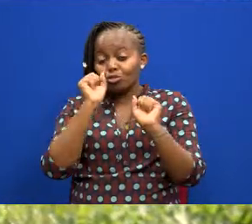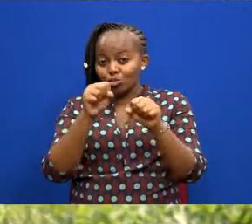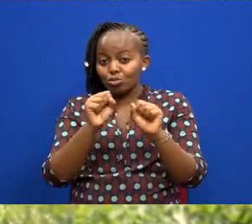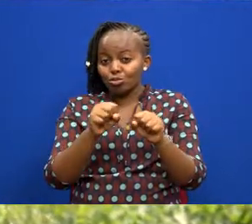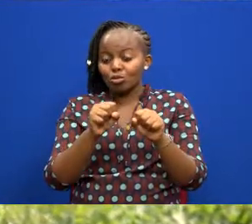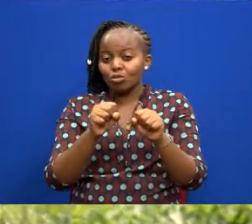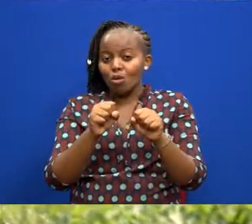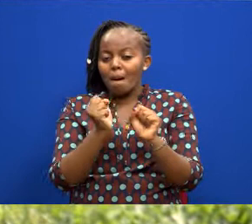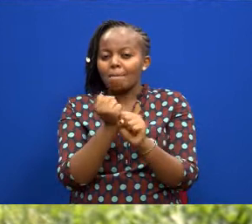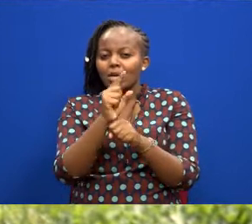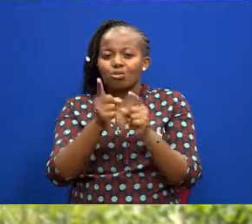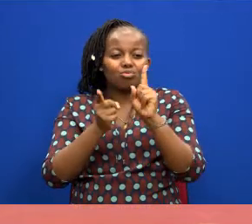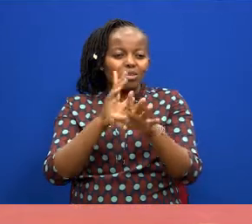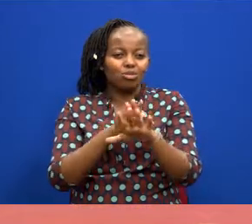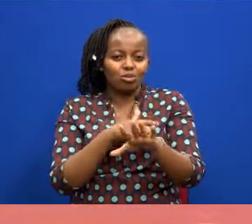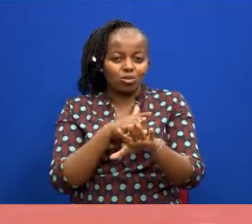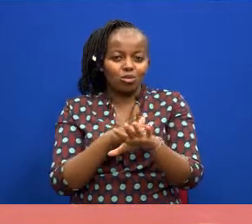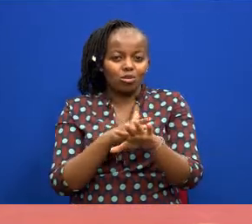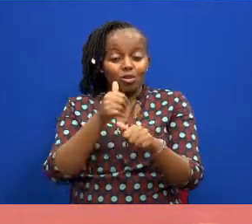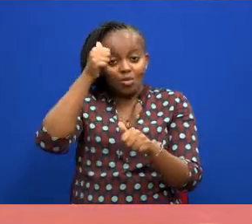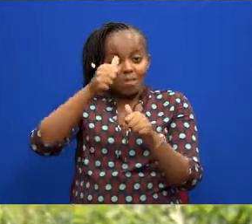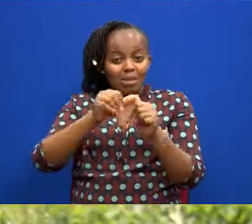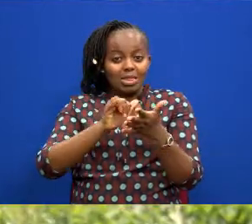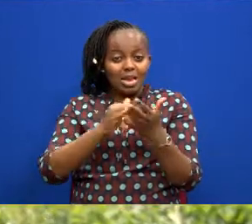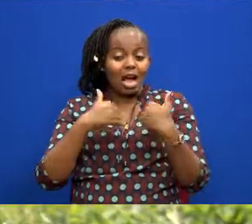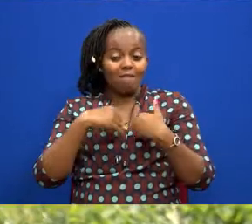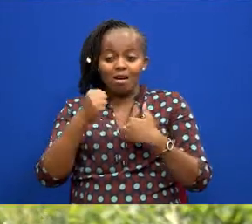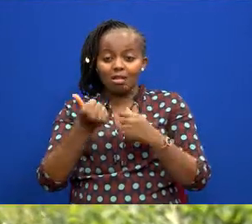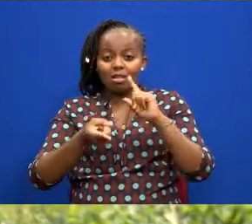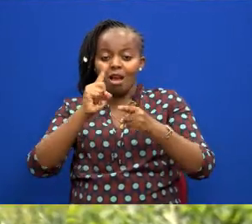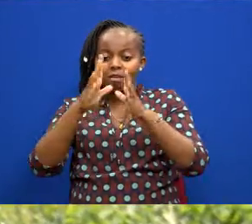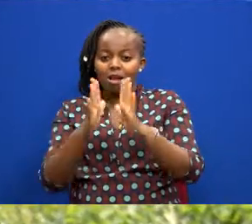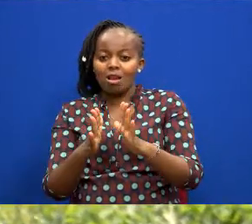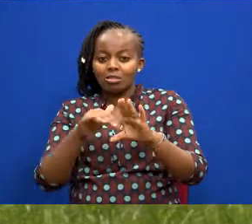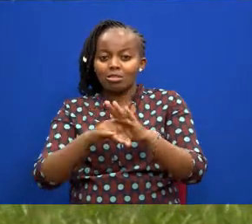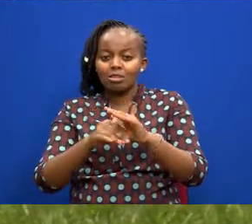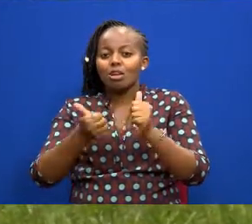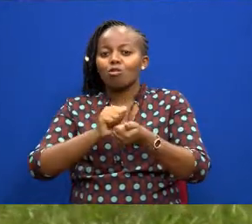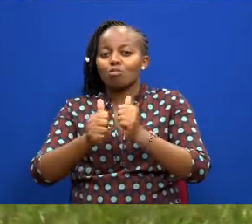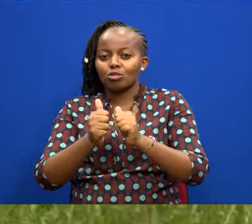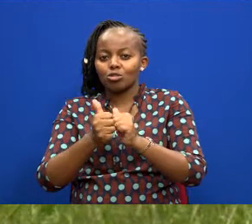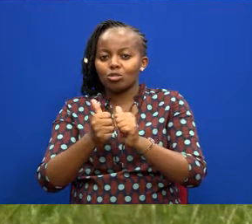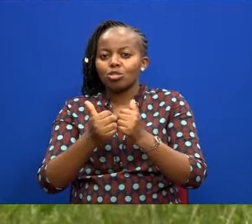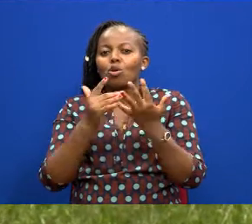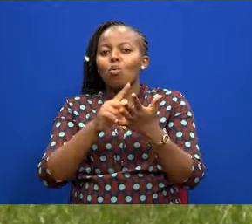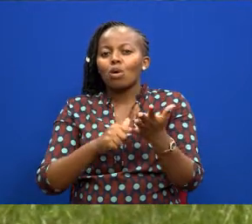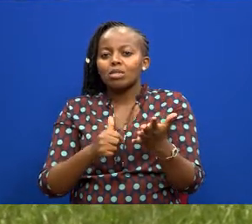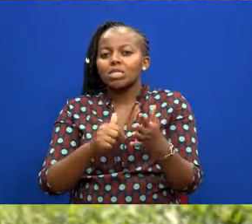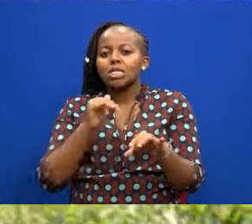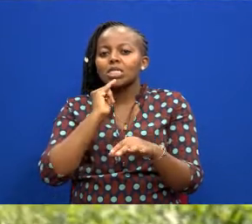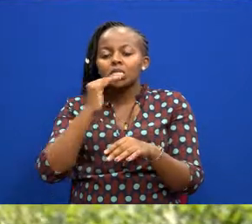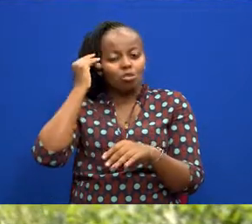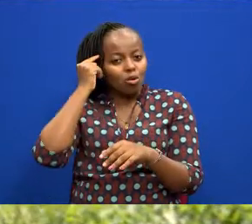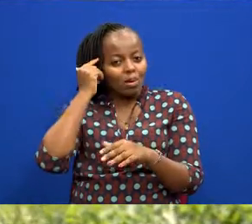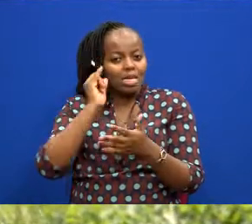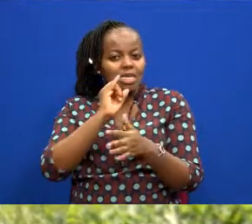down. You need to be aware that there are runners in the race, and all you need to think of is how you're going to